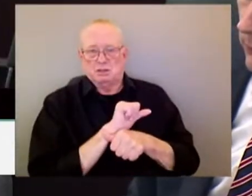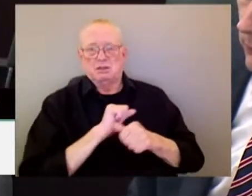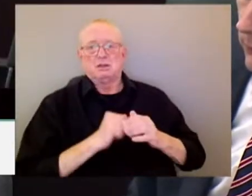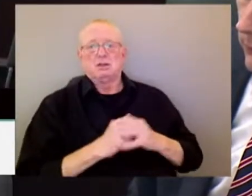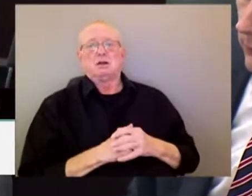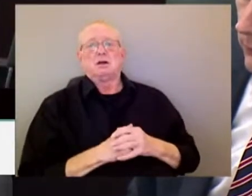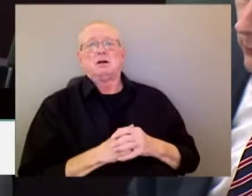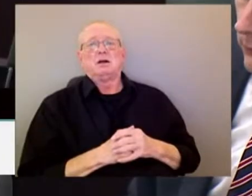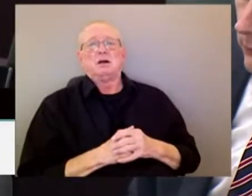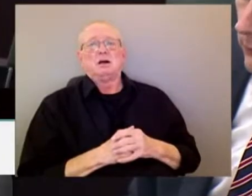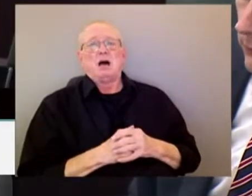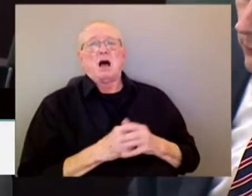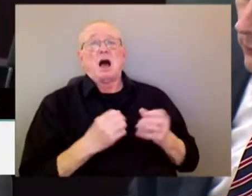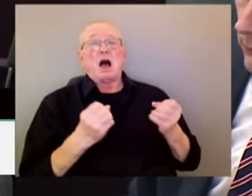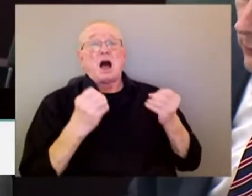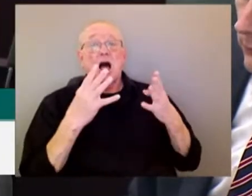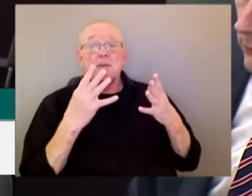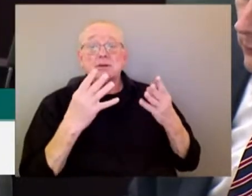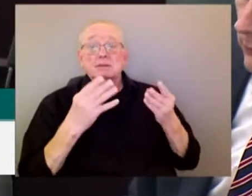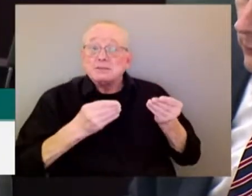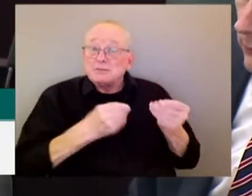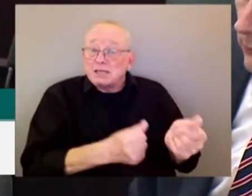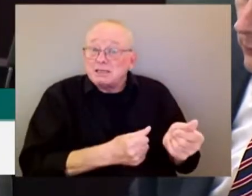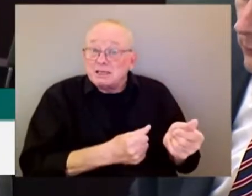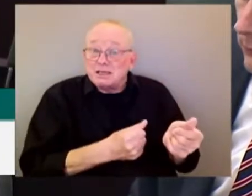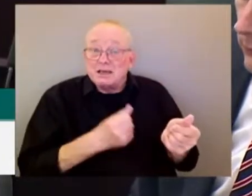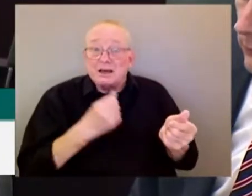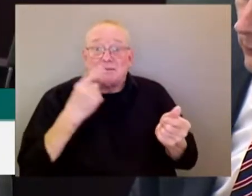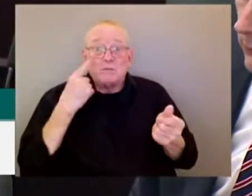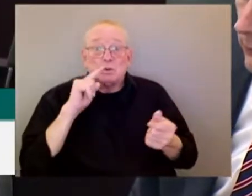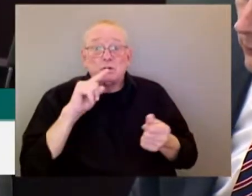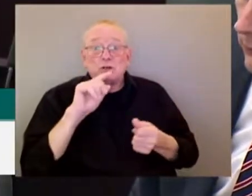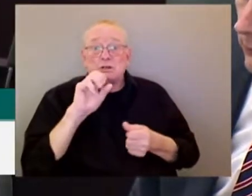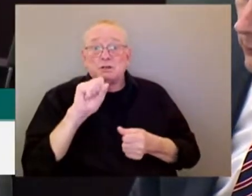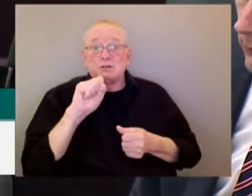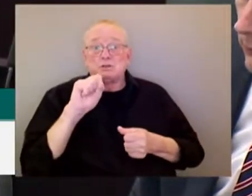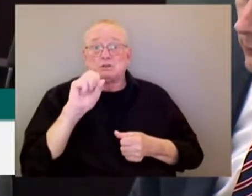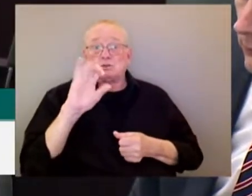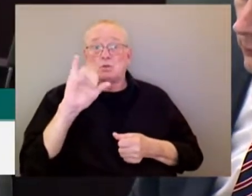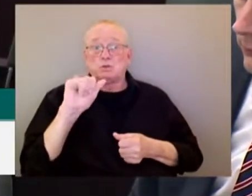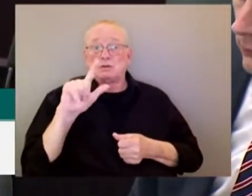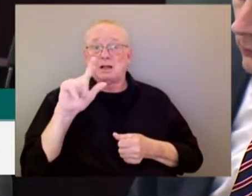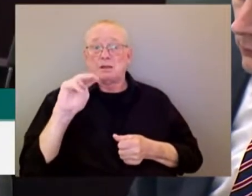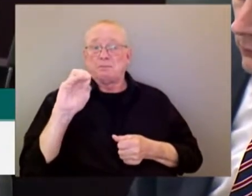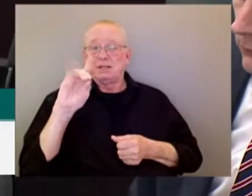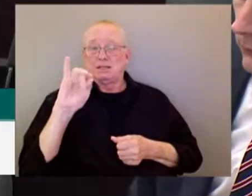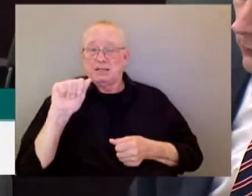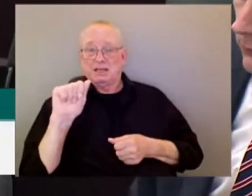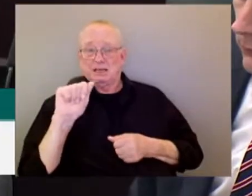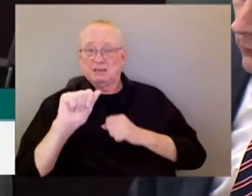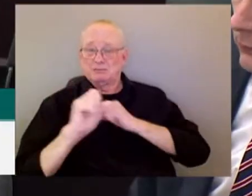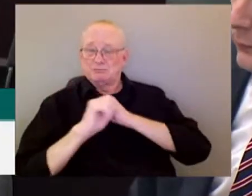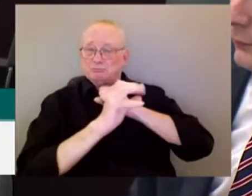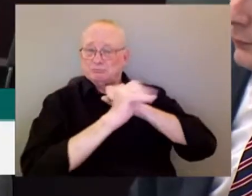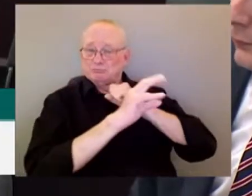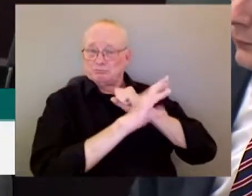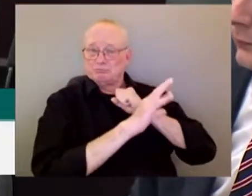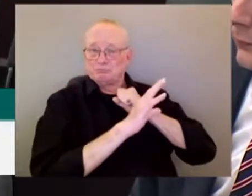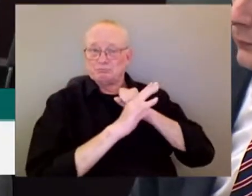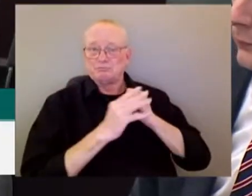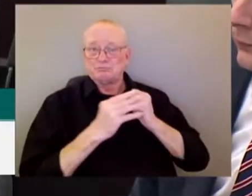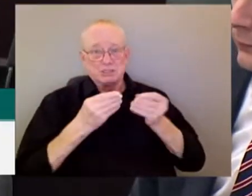spending on social media, as well as making sure that products were put into 14 different languages.